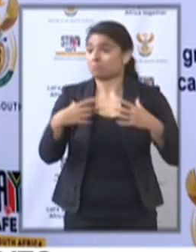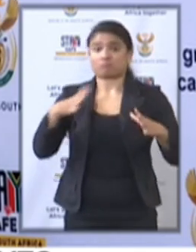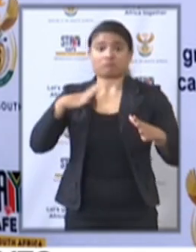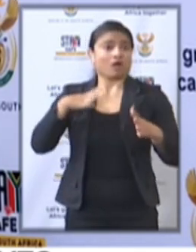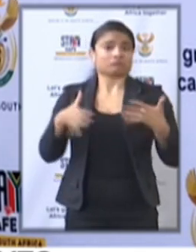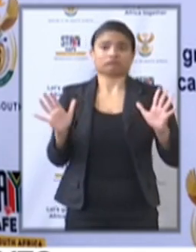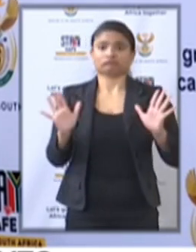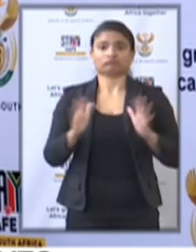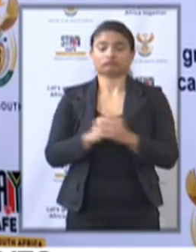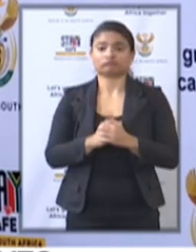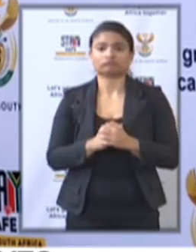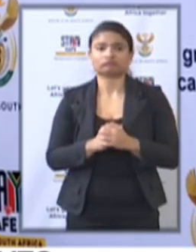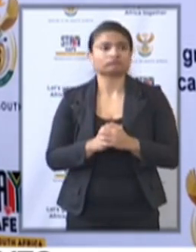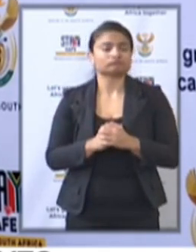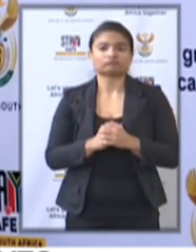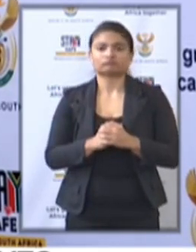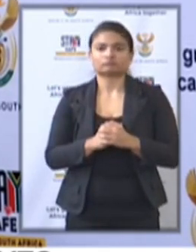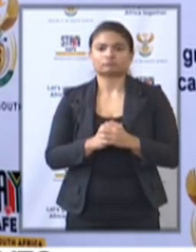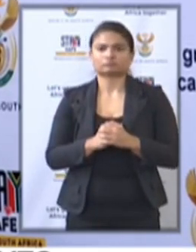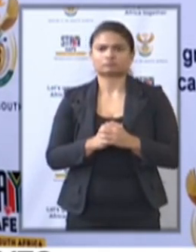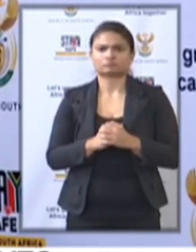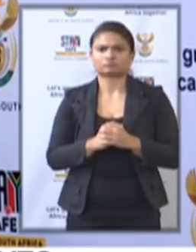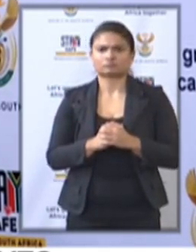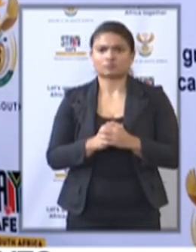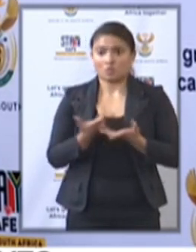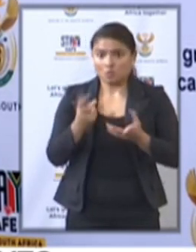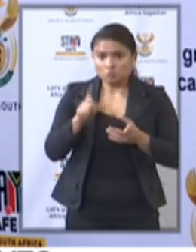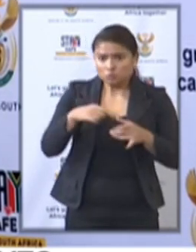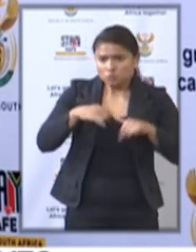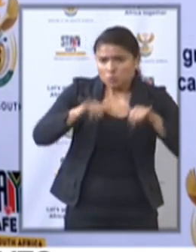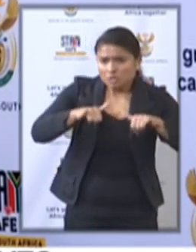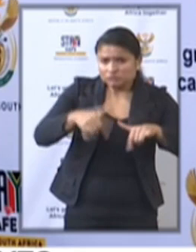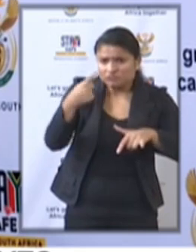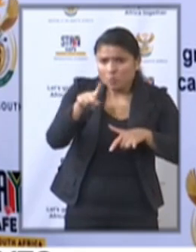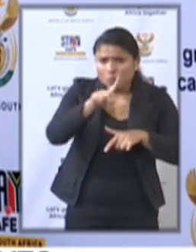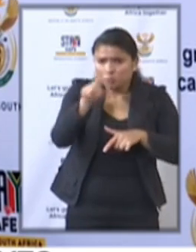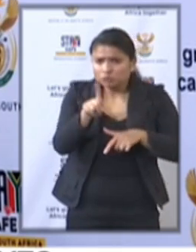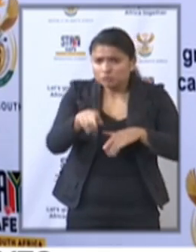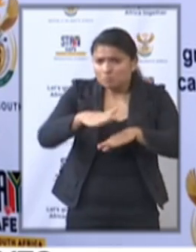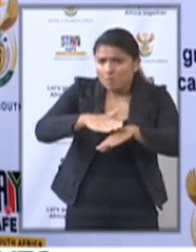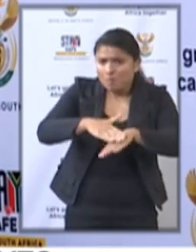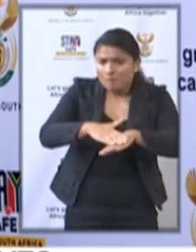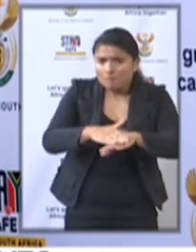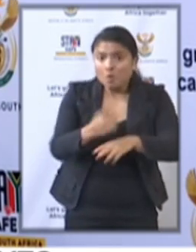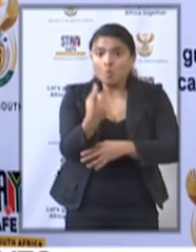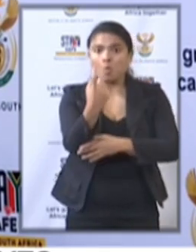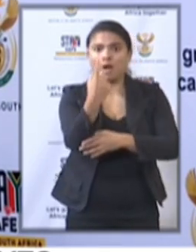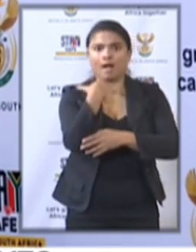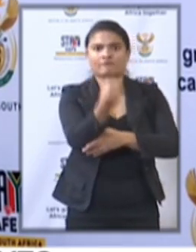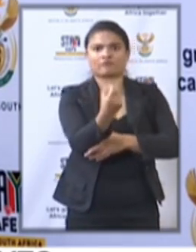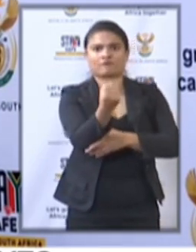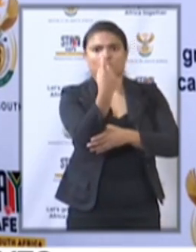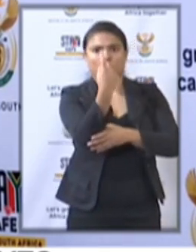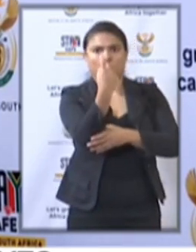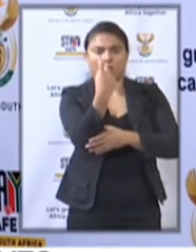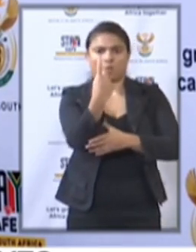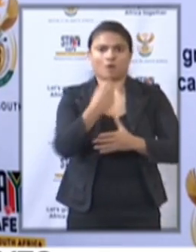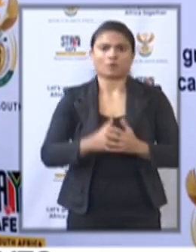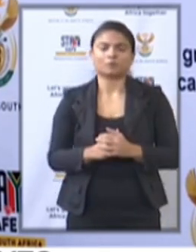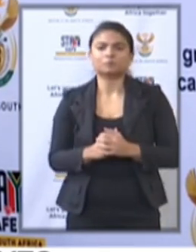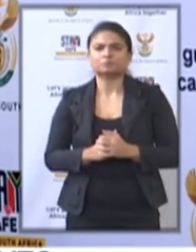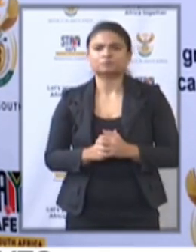Okay, it seems as if there is a question coming. Okay, there is one question,